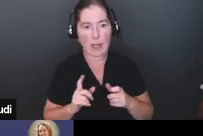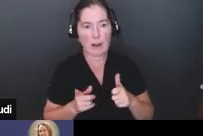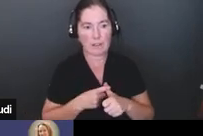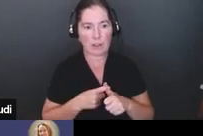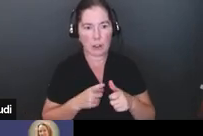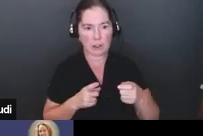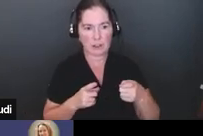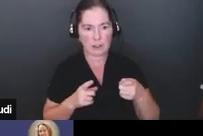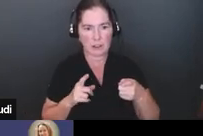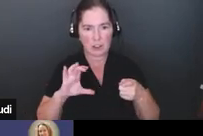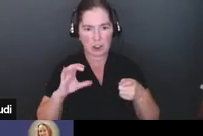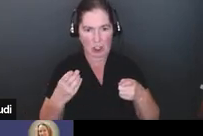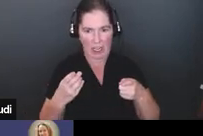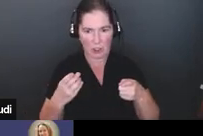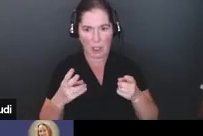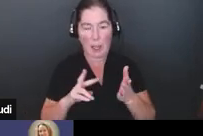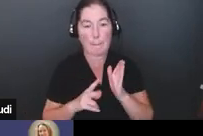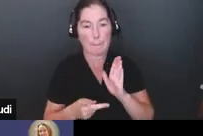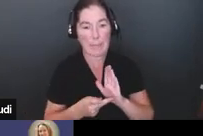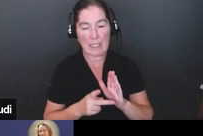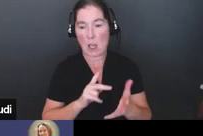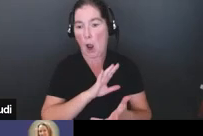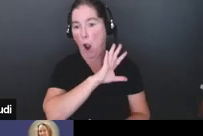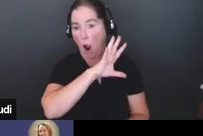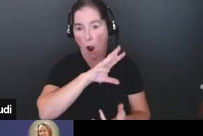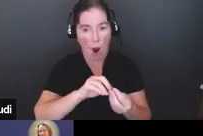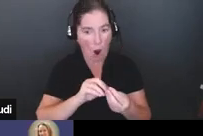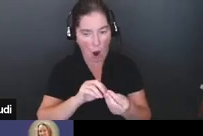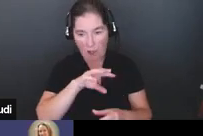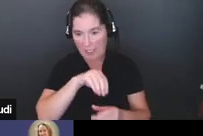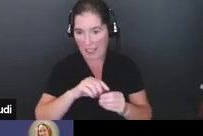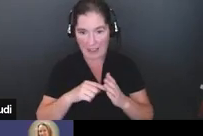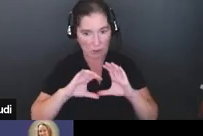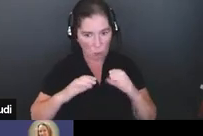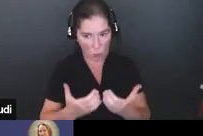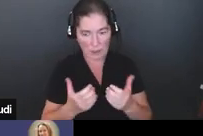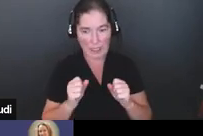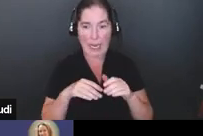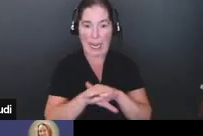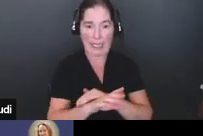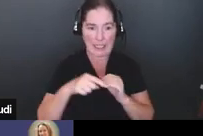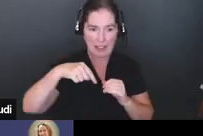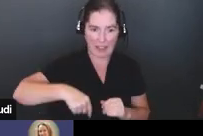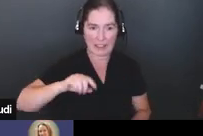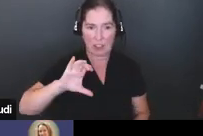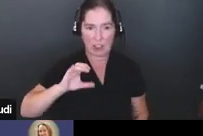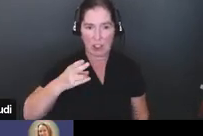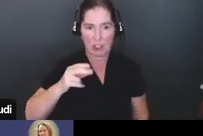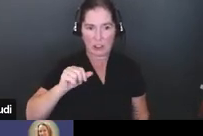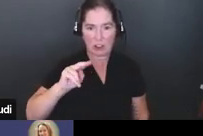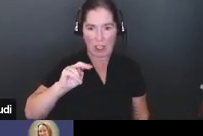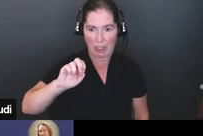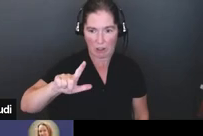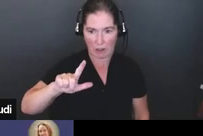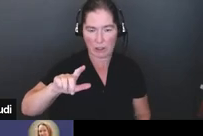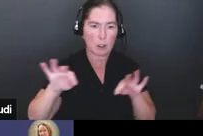first channel is everybody who's been added in this course has access to this channel. And yesterday you saw how we could post things